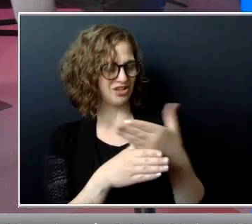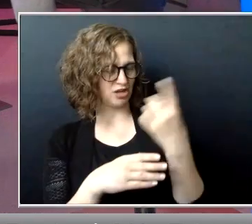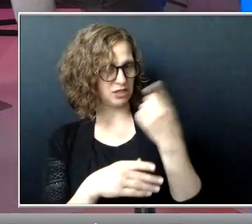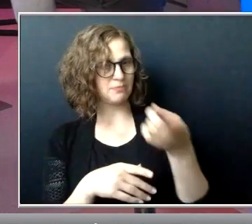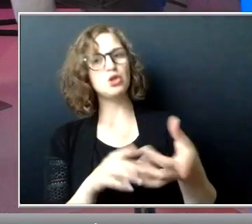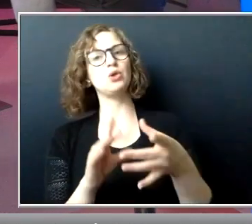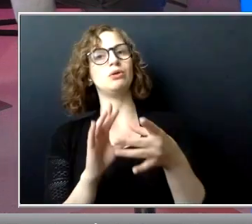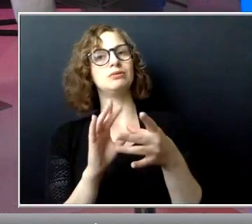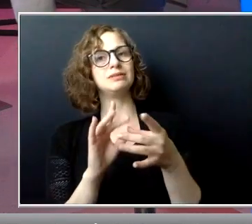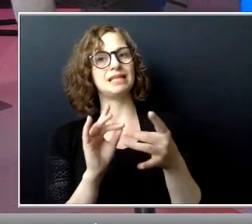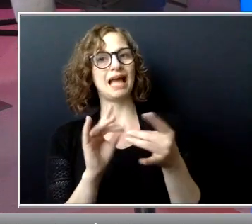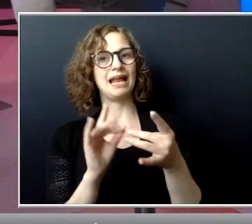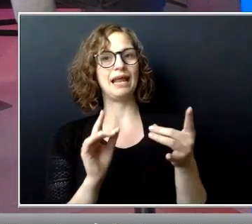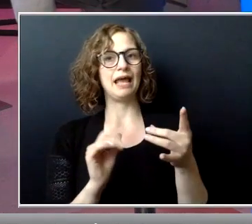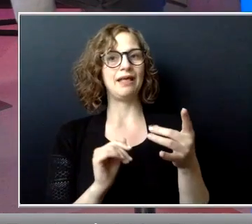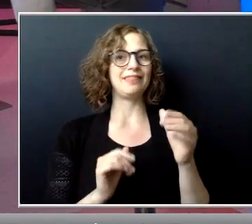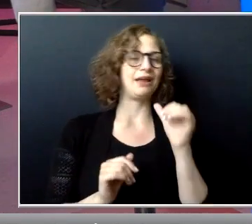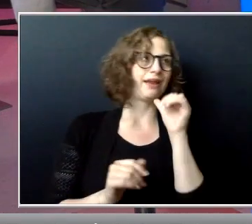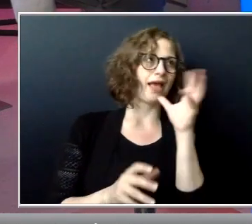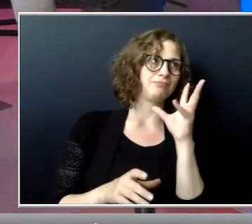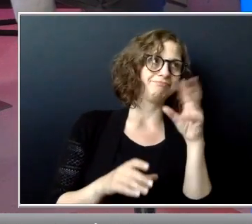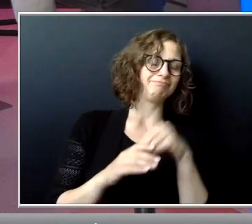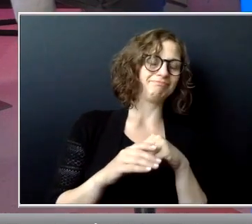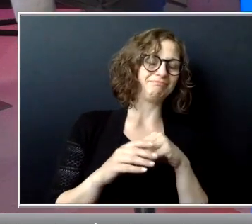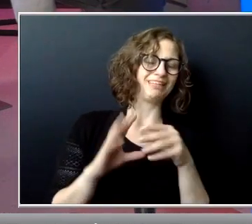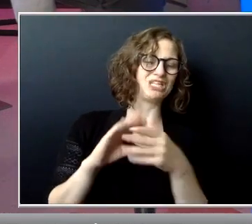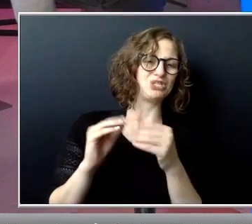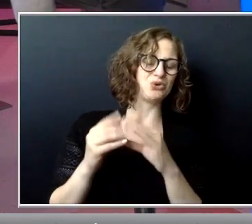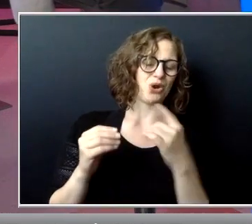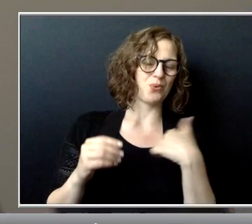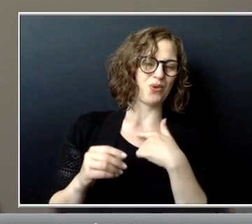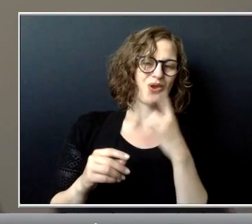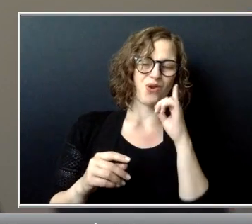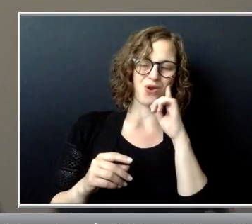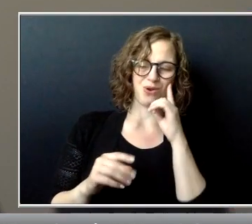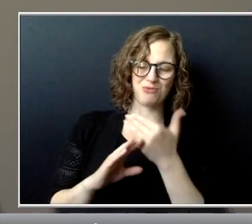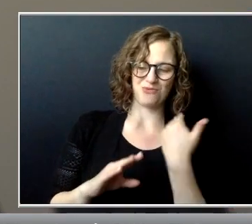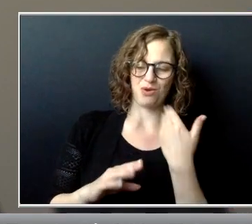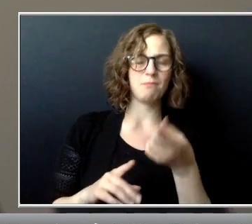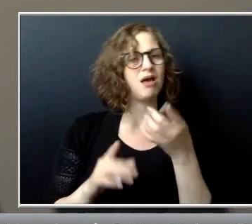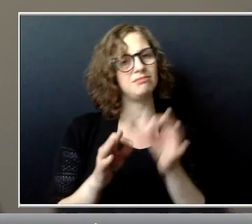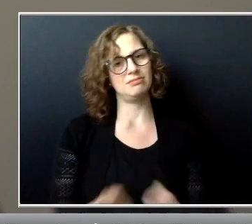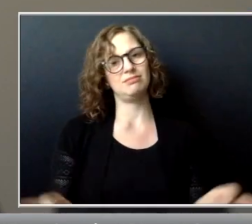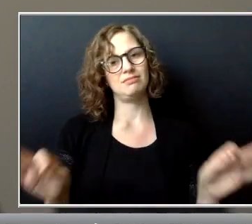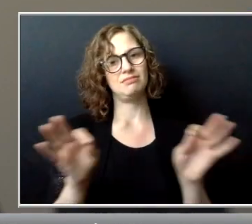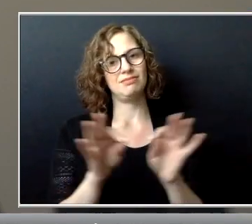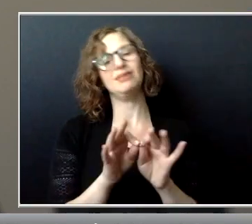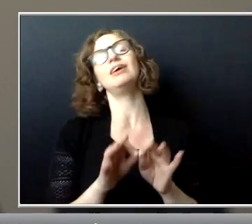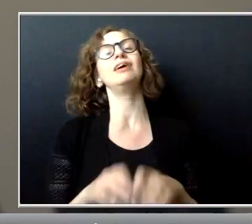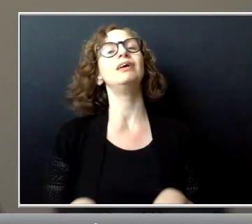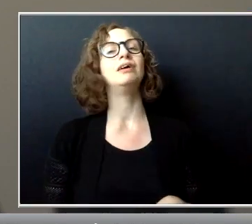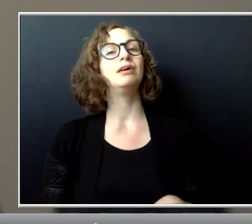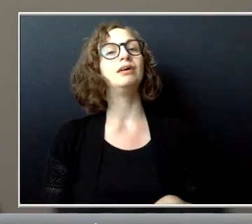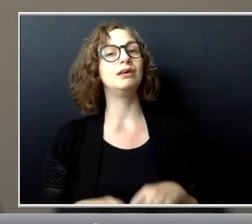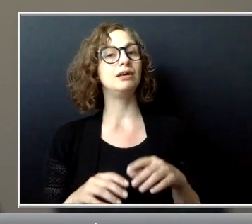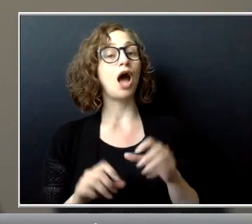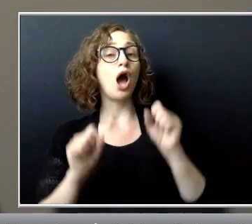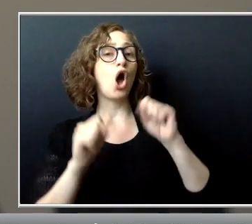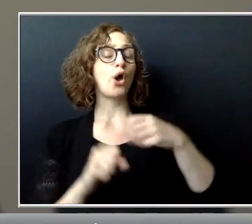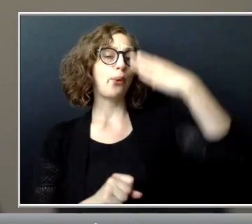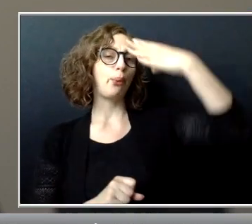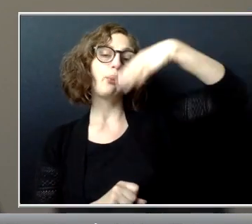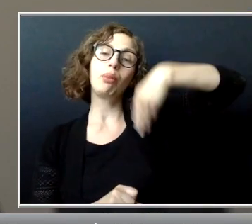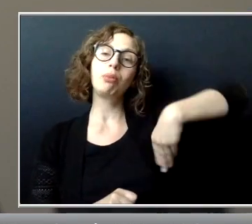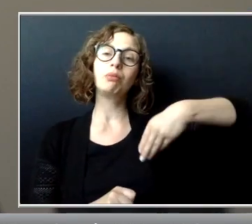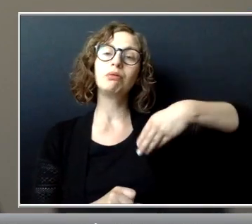it into the story that we aired ahead of time, but it's so important. I could make it so that you have no idea that I ever have had type